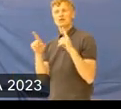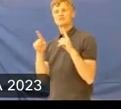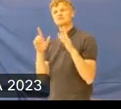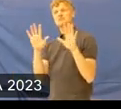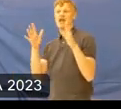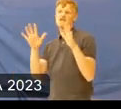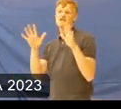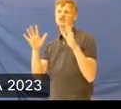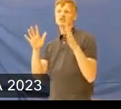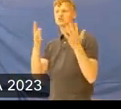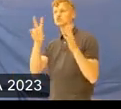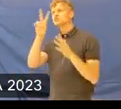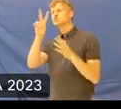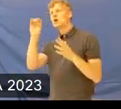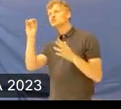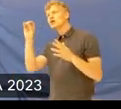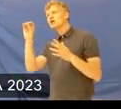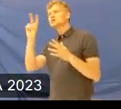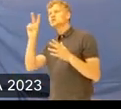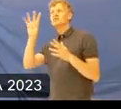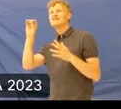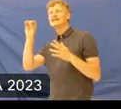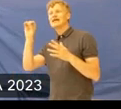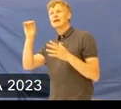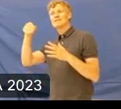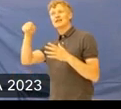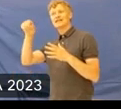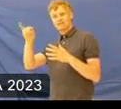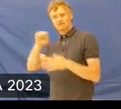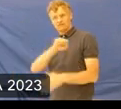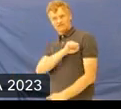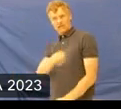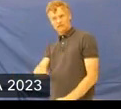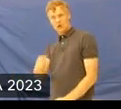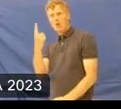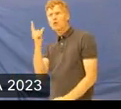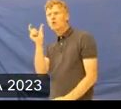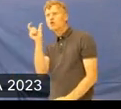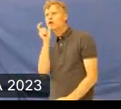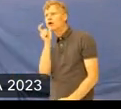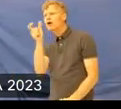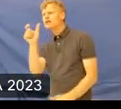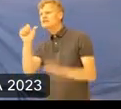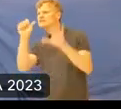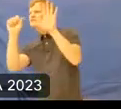about 200 to 300 milliseconds. People are responding, and there's slight differences, of course, across